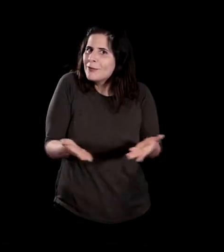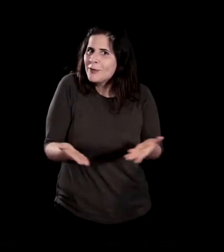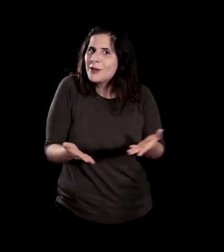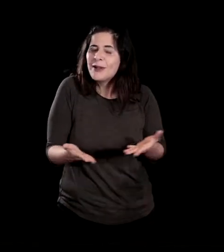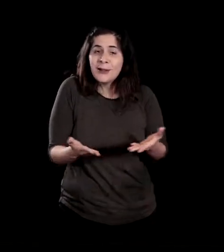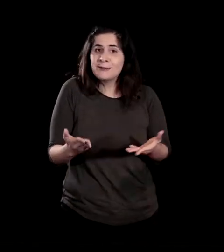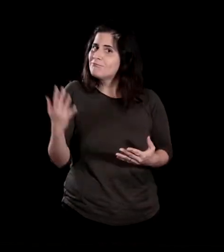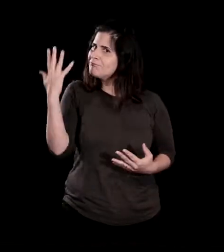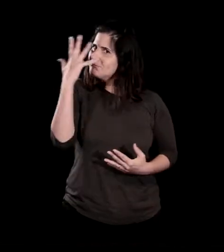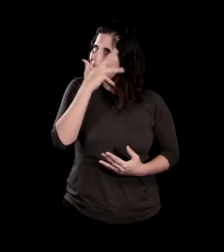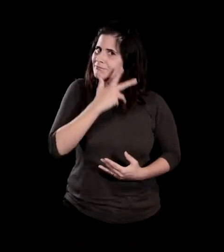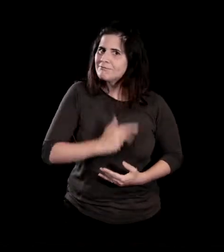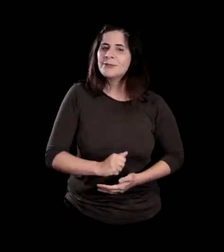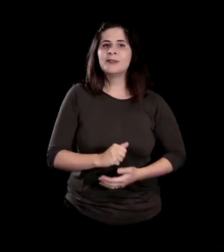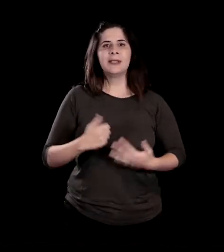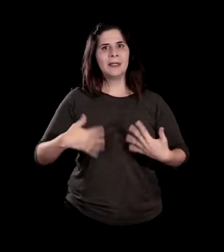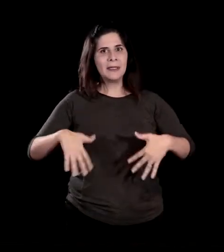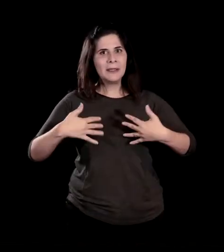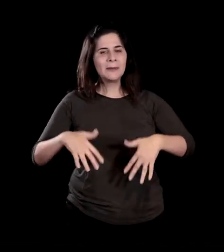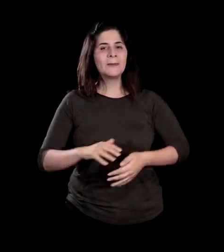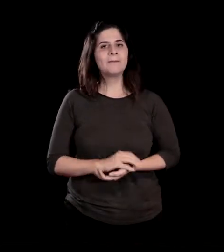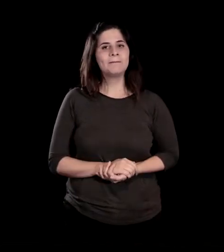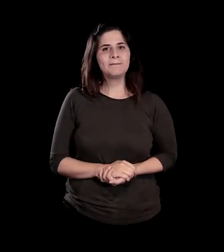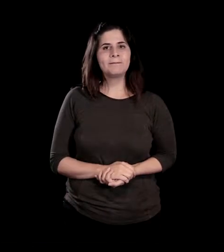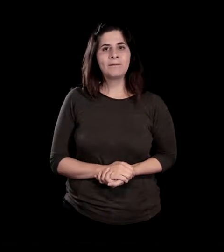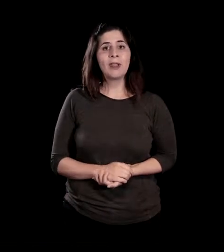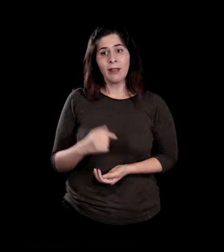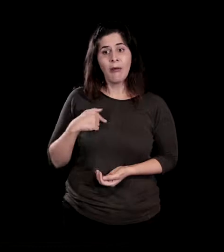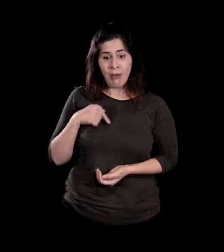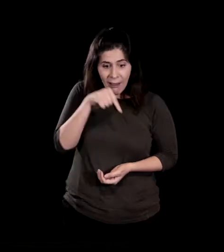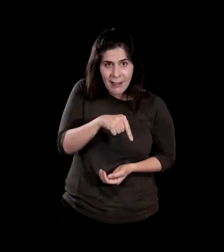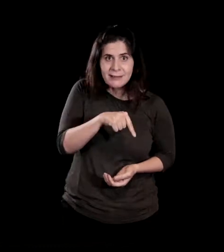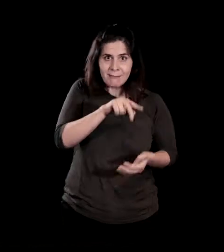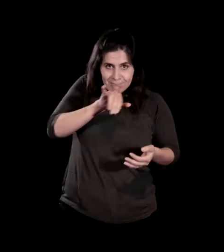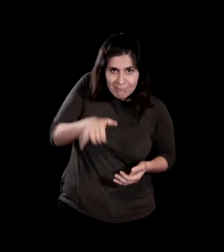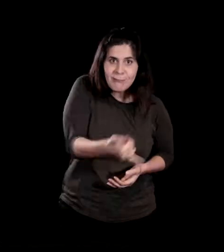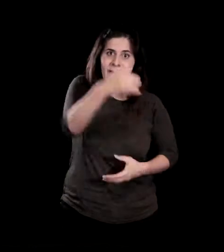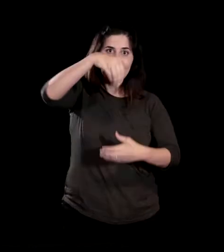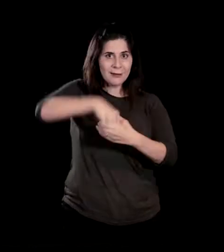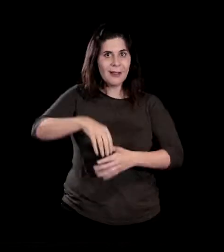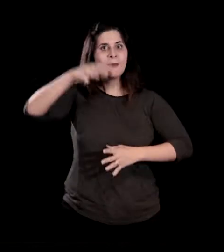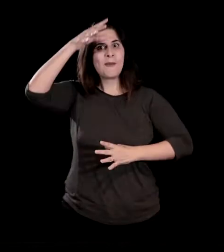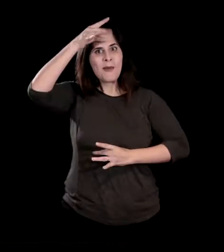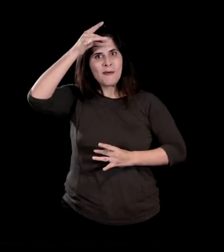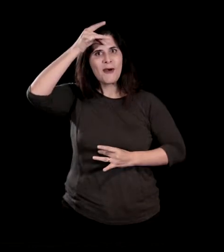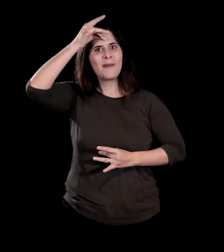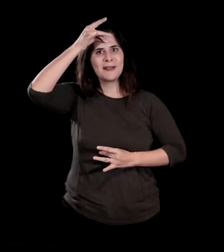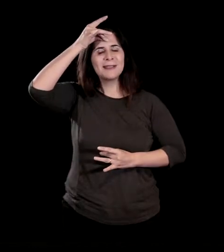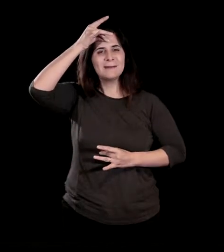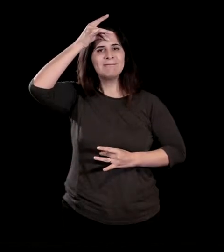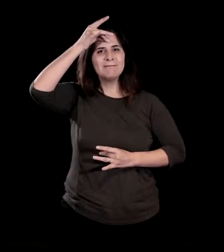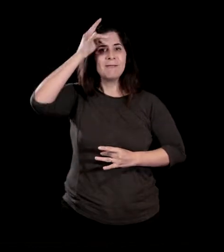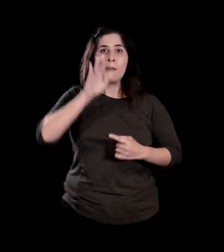composition and canvas, very beautiful. So I use also this in the performance to make the